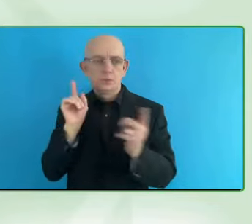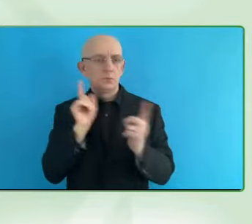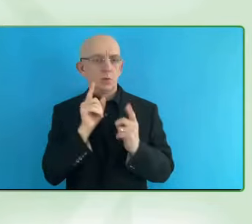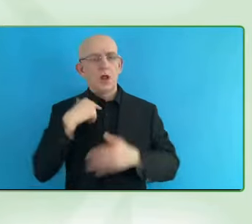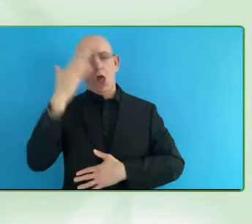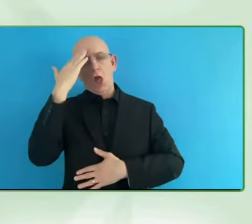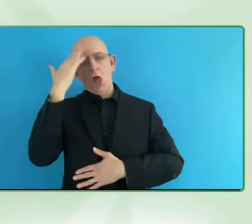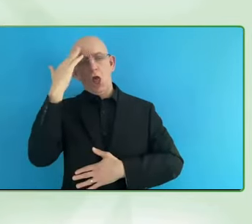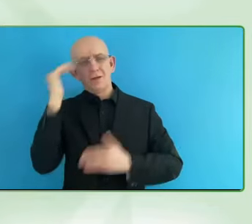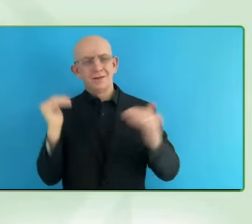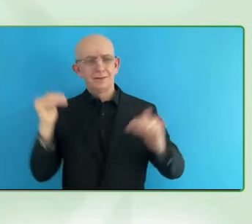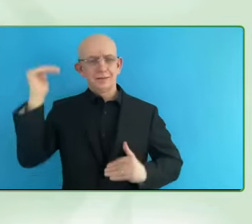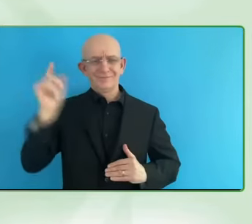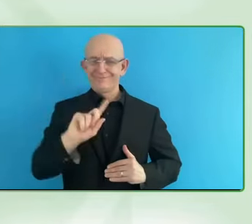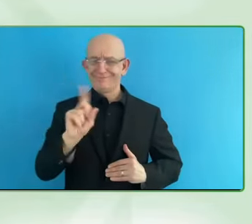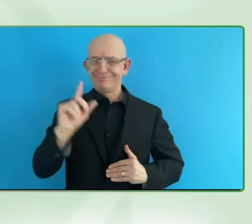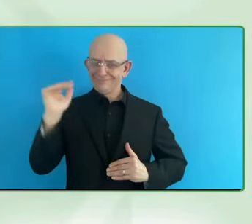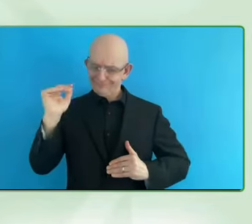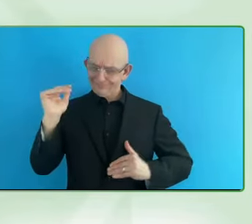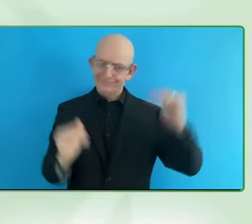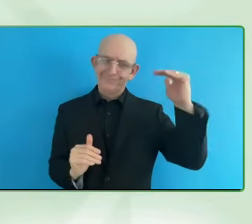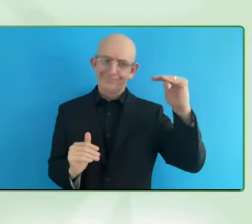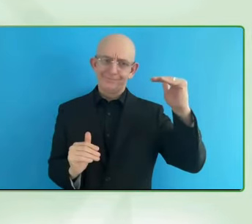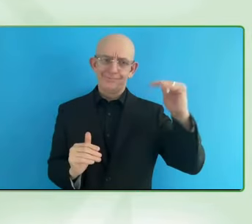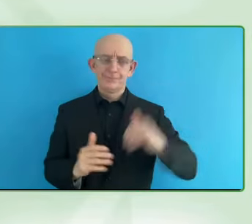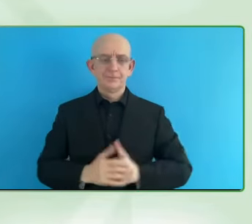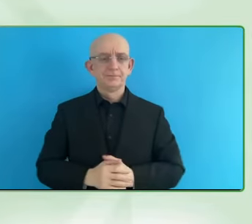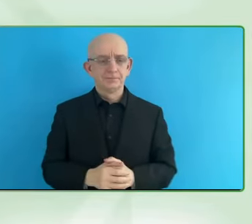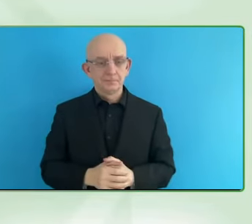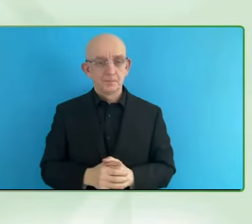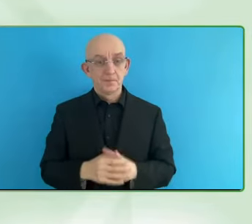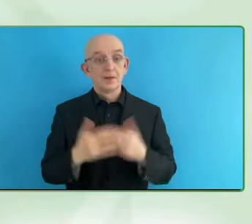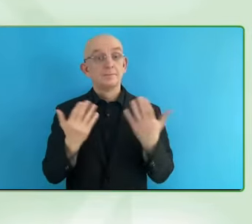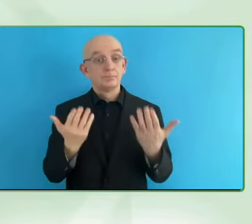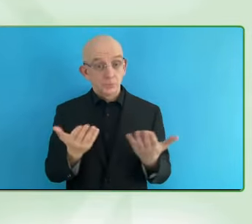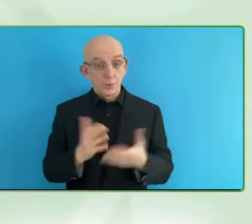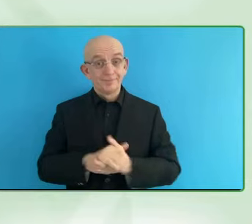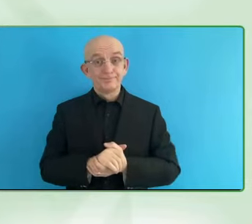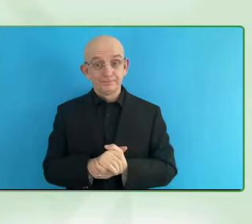knowledge and the expertise of those who have the depth of knowledge for a particular child.